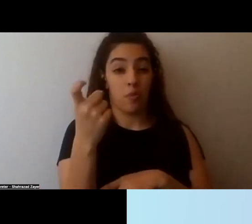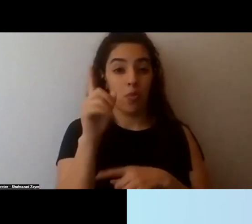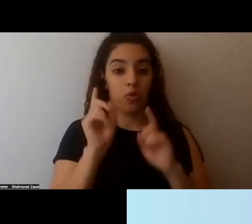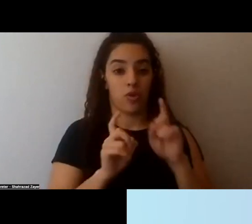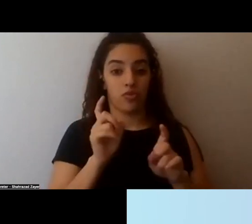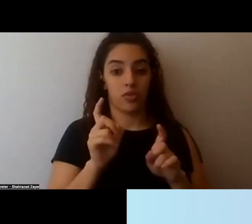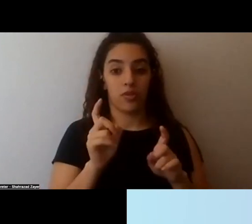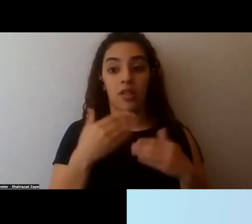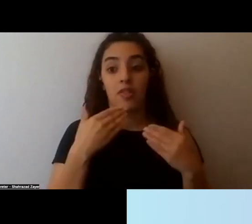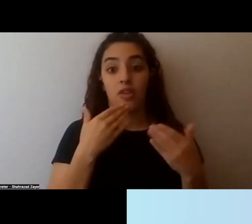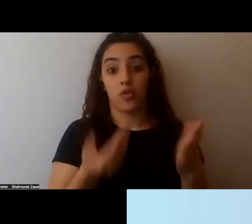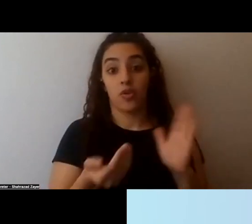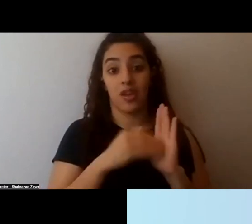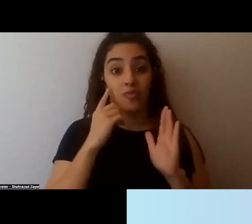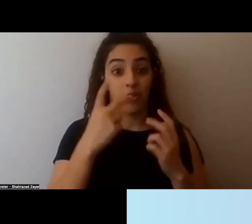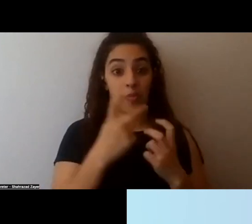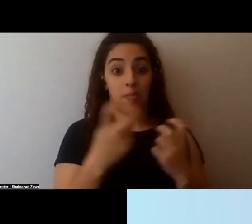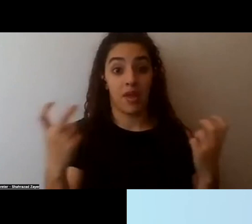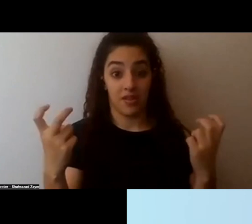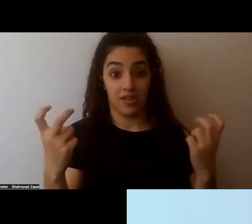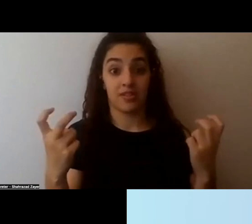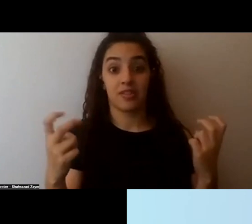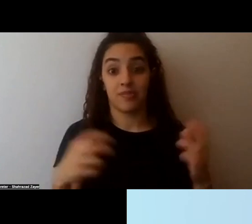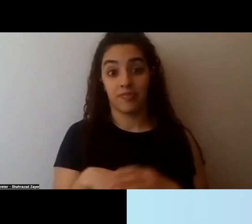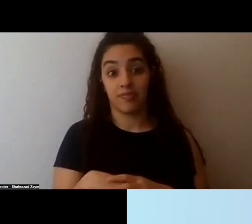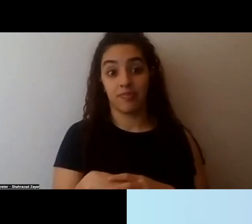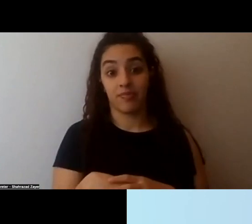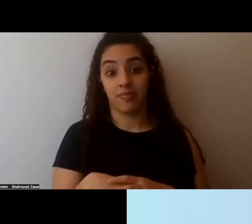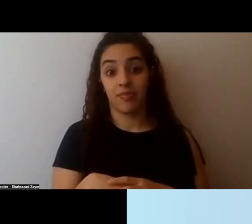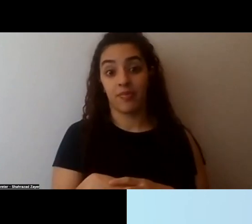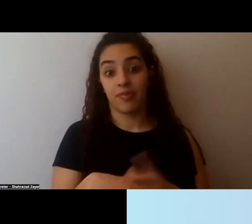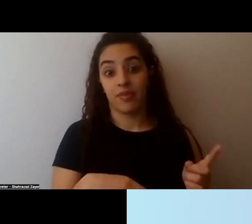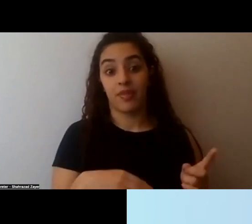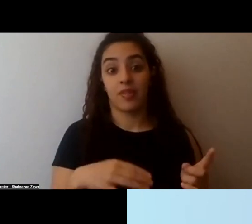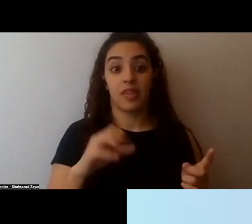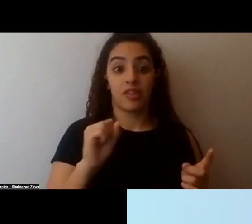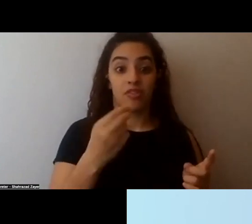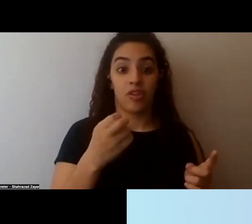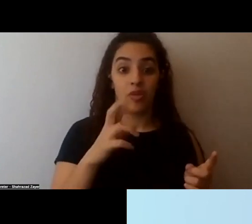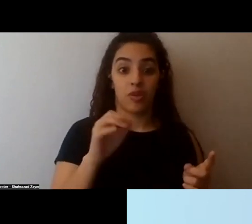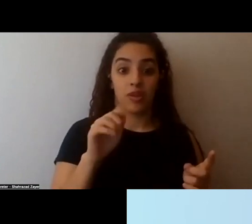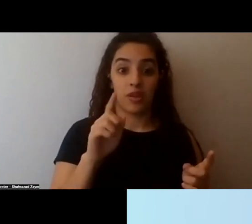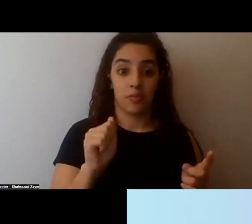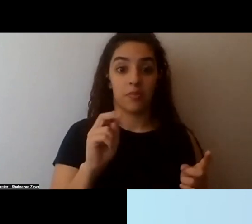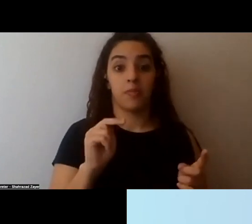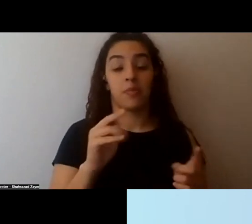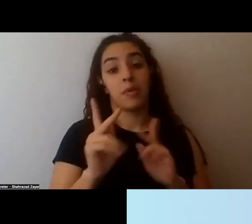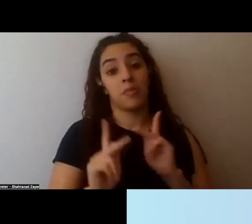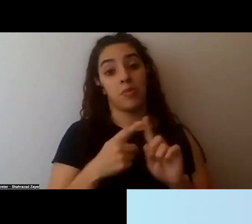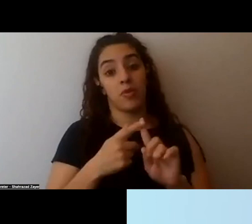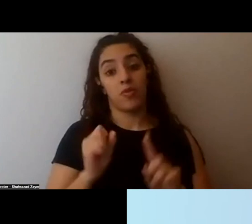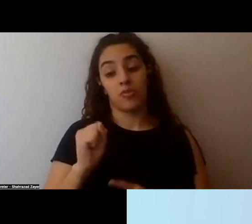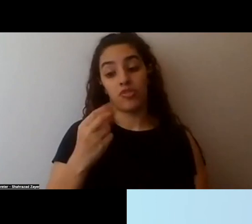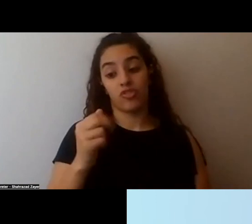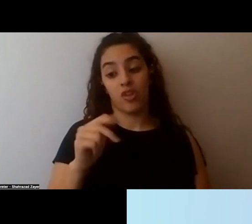our panelists, our Sheridan, our folks at Shapeable, just everybody who's been involved with this. And I